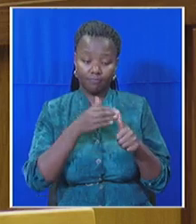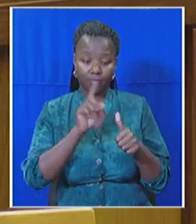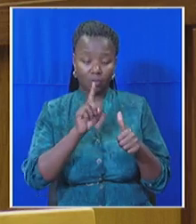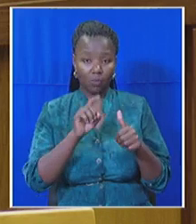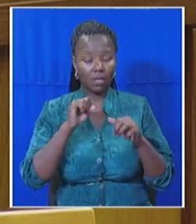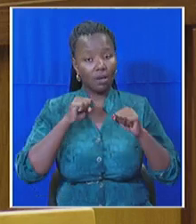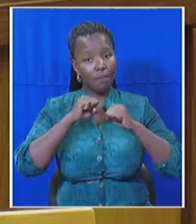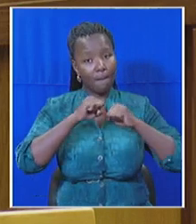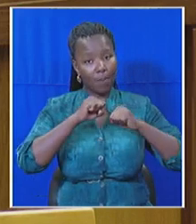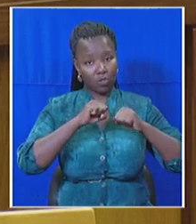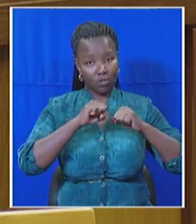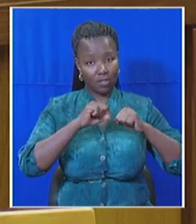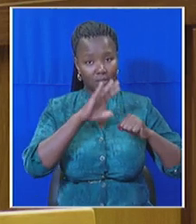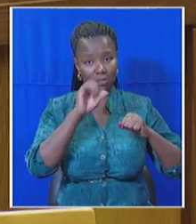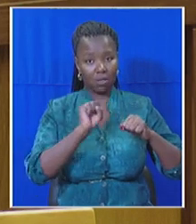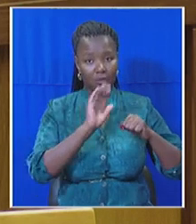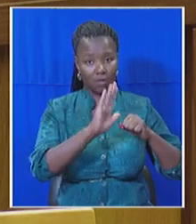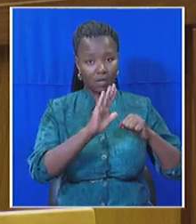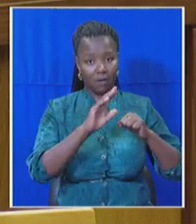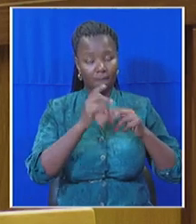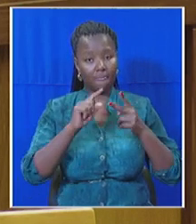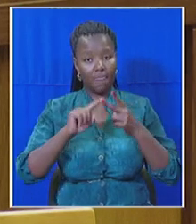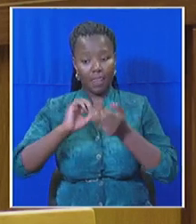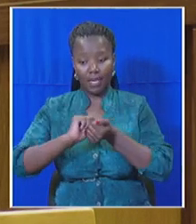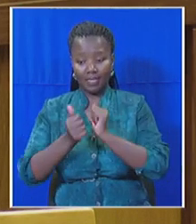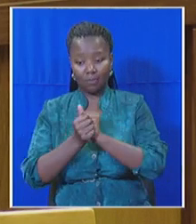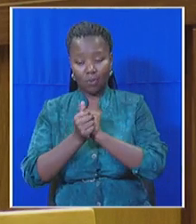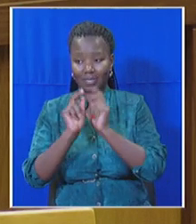BSA. Transformation is still a challenge in all sporting codes,